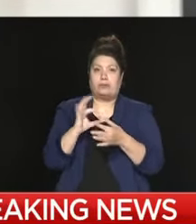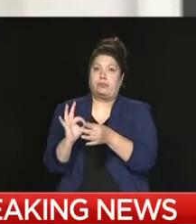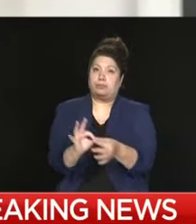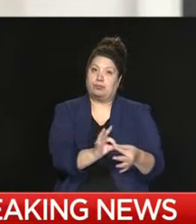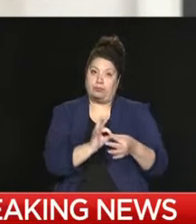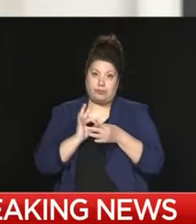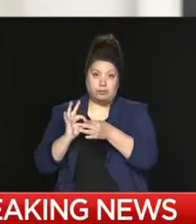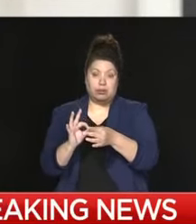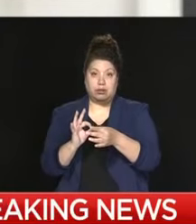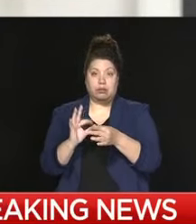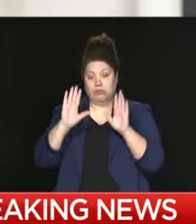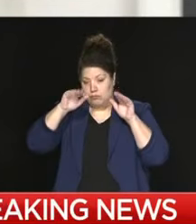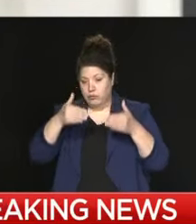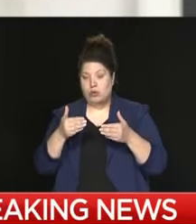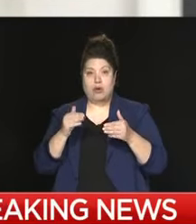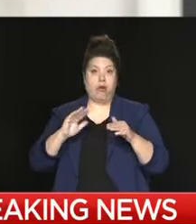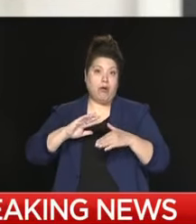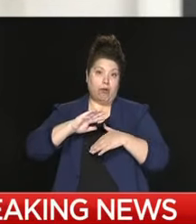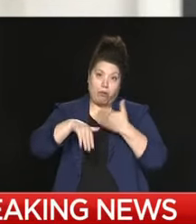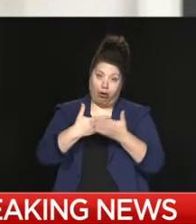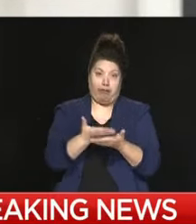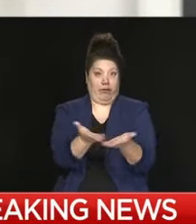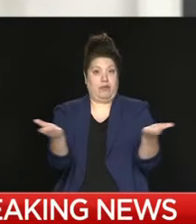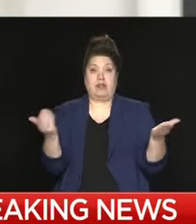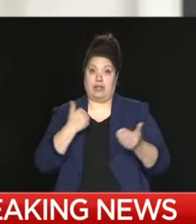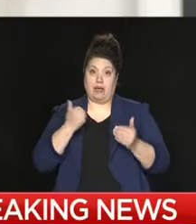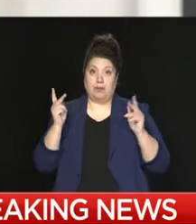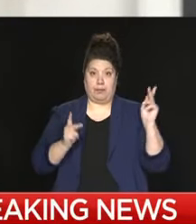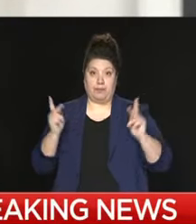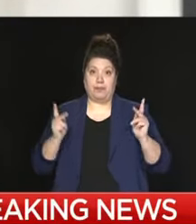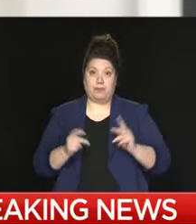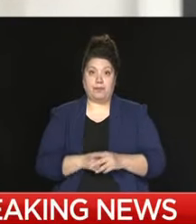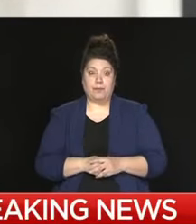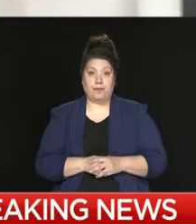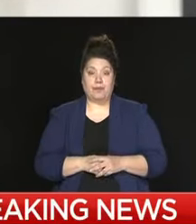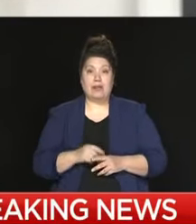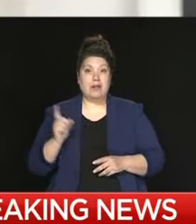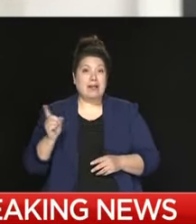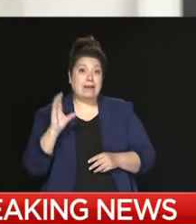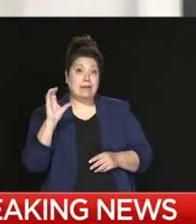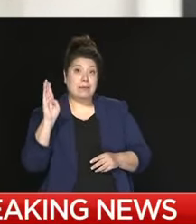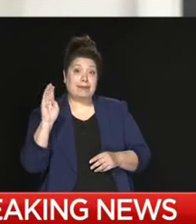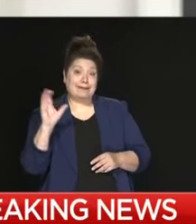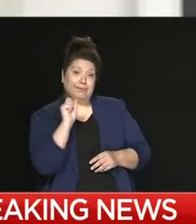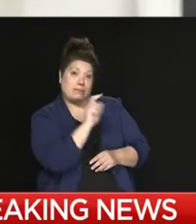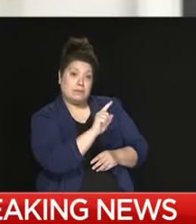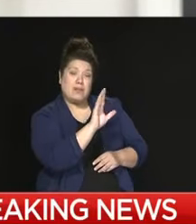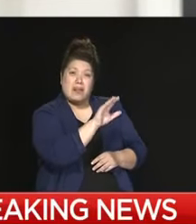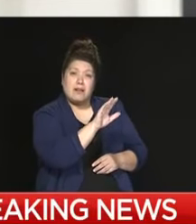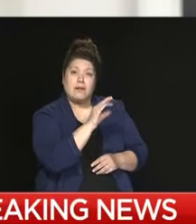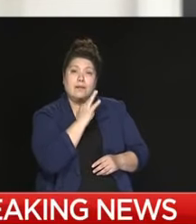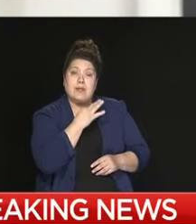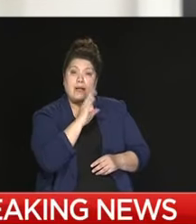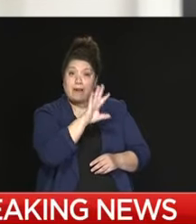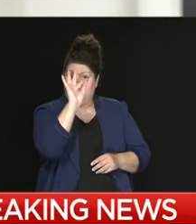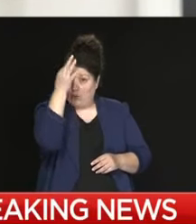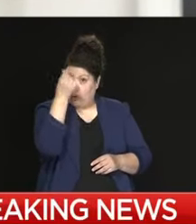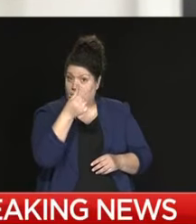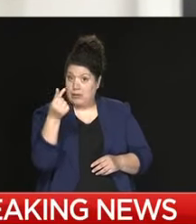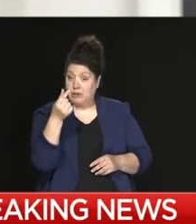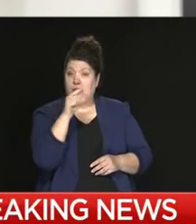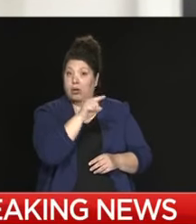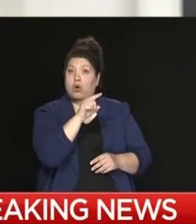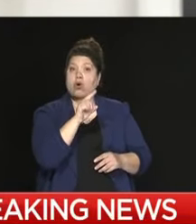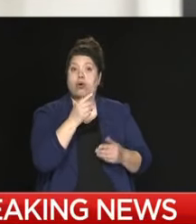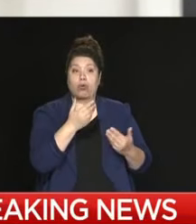that we're going to take care of all Canadians. Of GCBC. I want to go back to what you said about the federal government coordinating